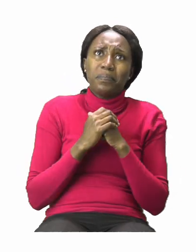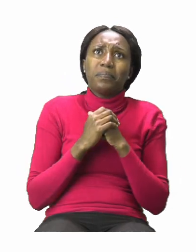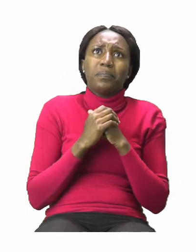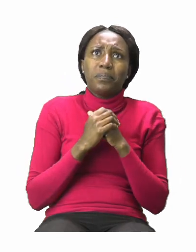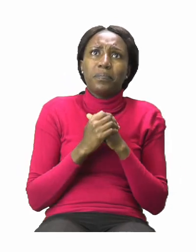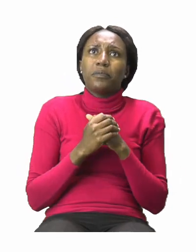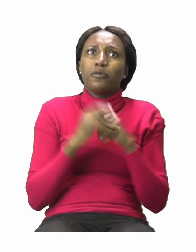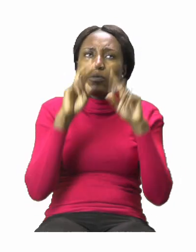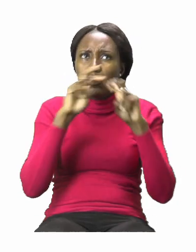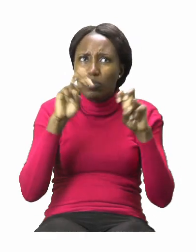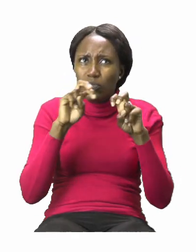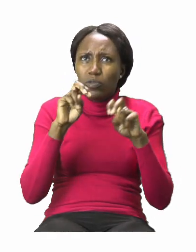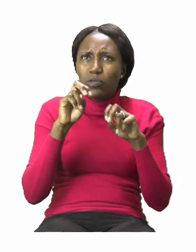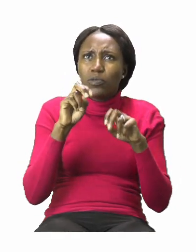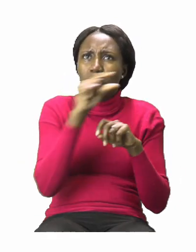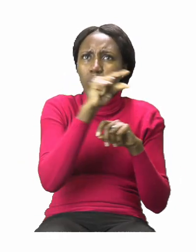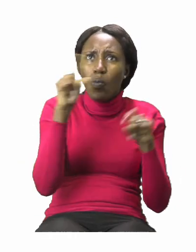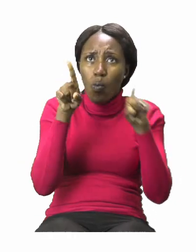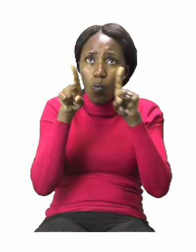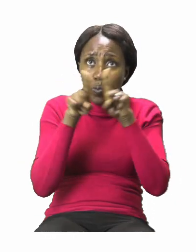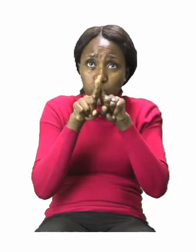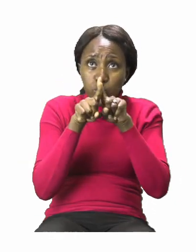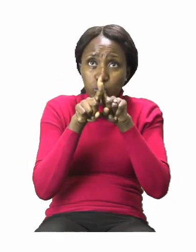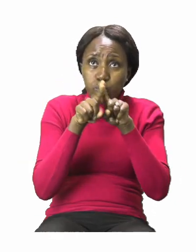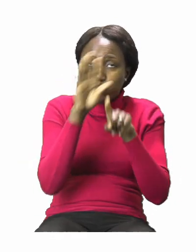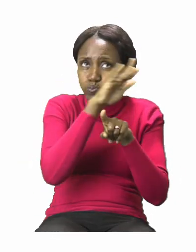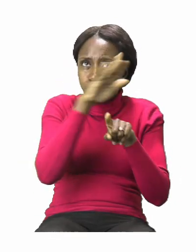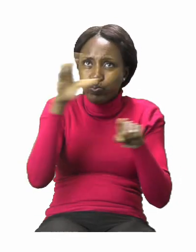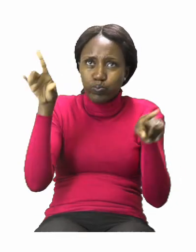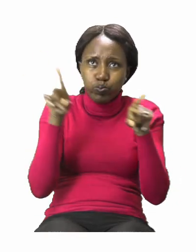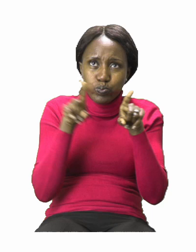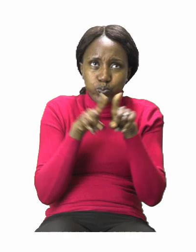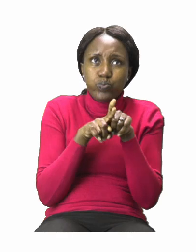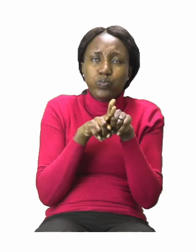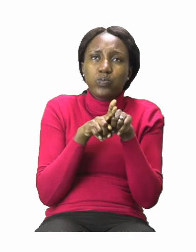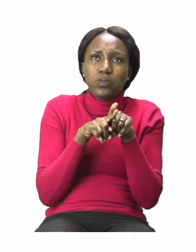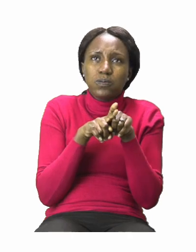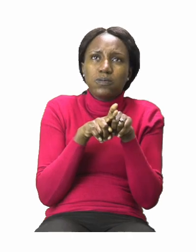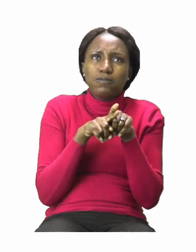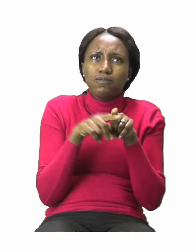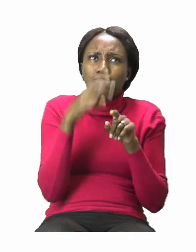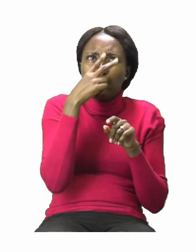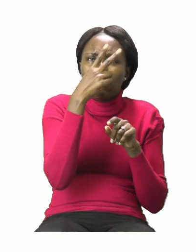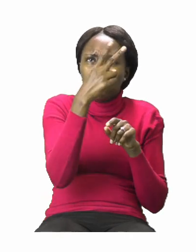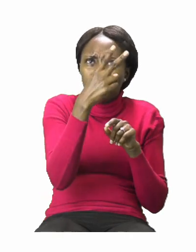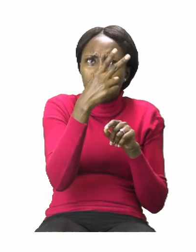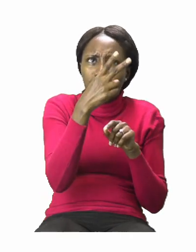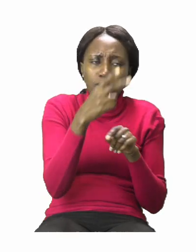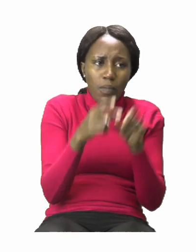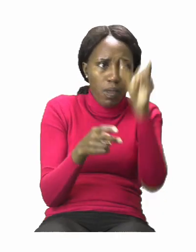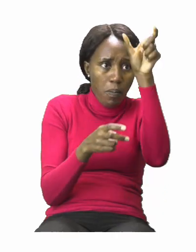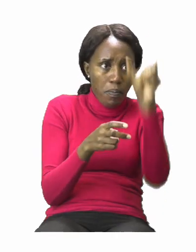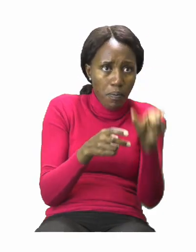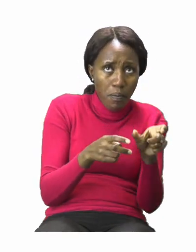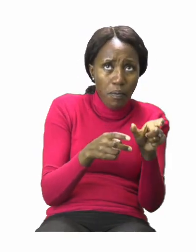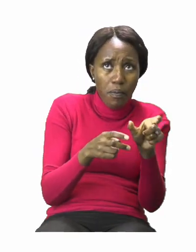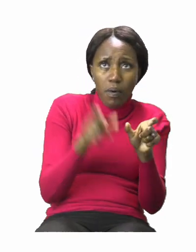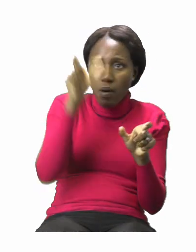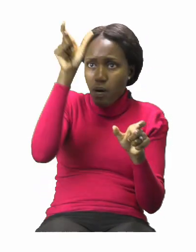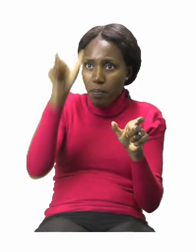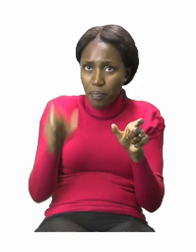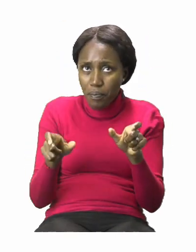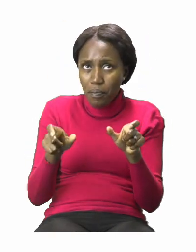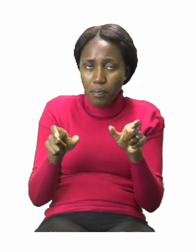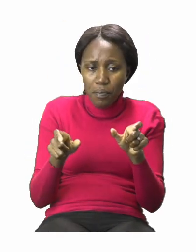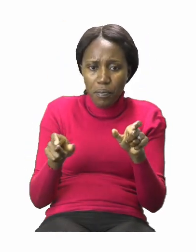the same spelling. So it's our job to first look at the word and then decide which one